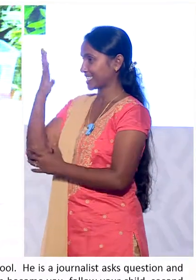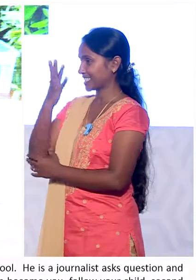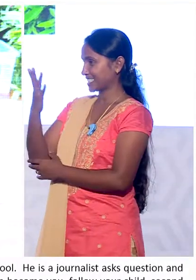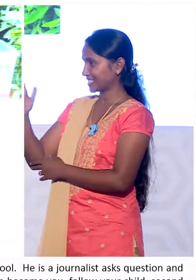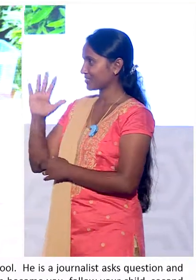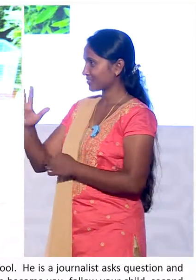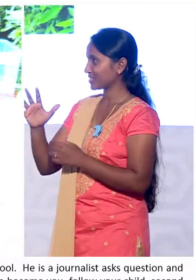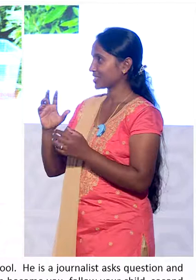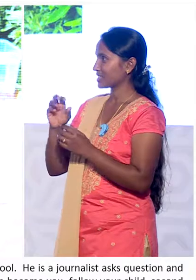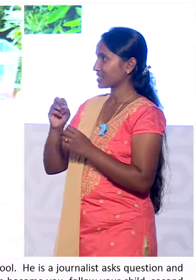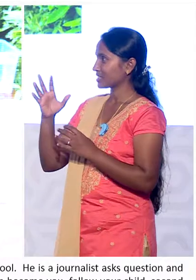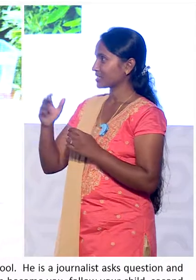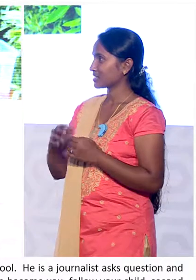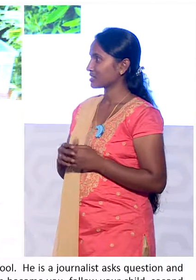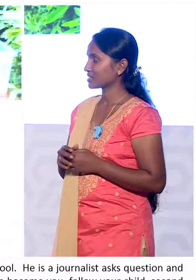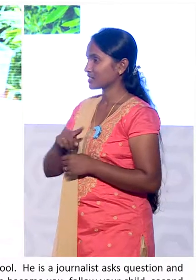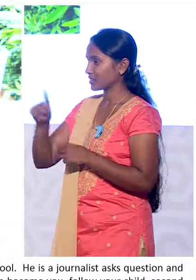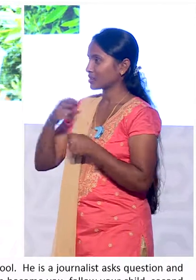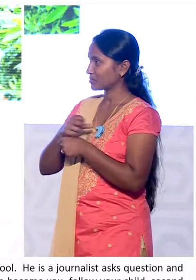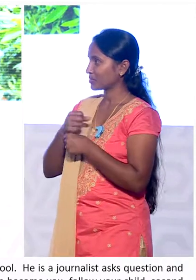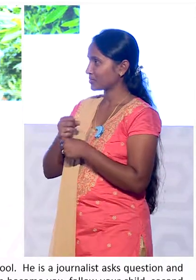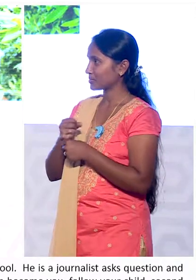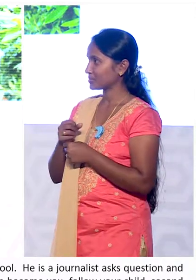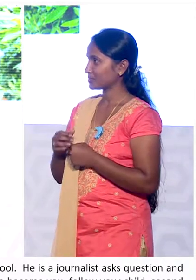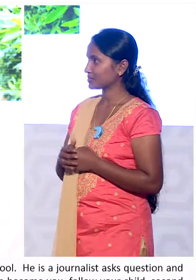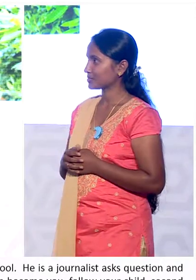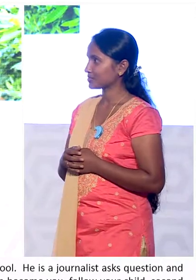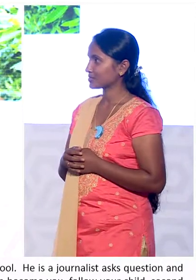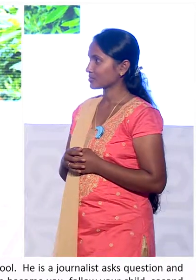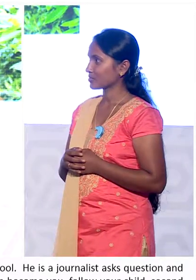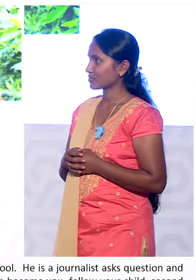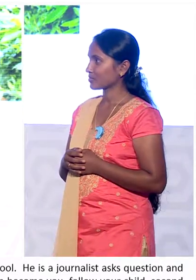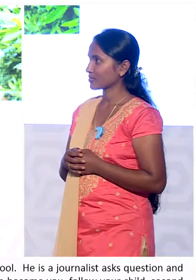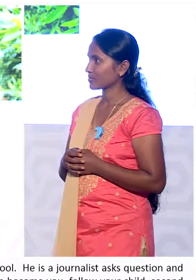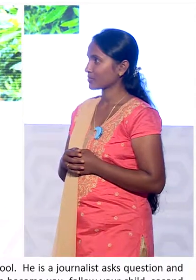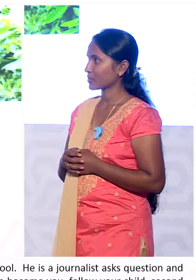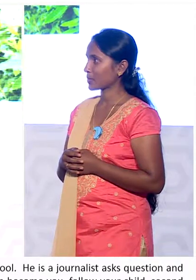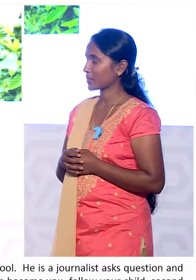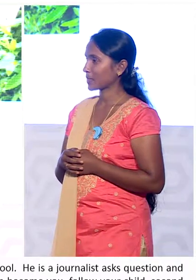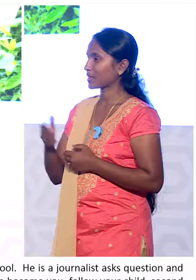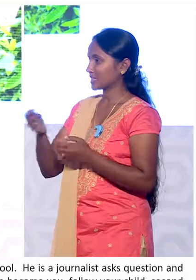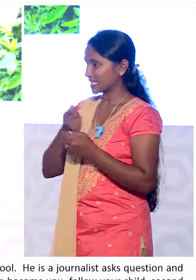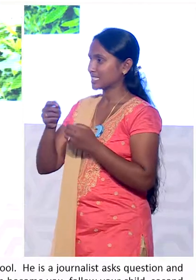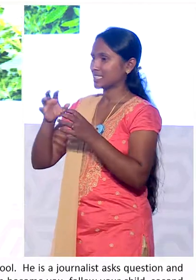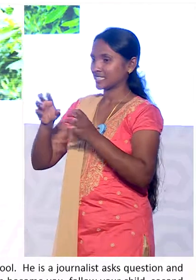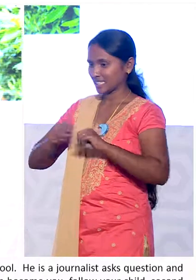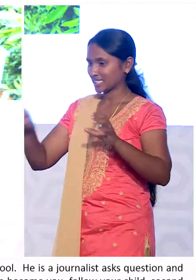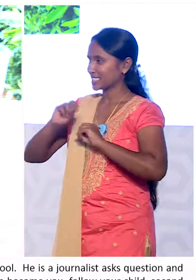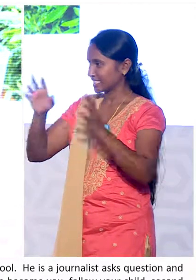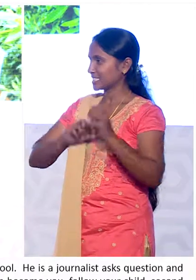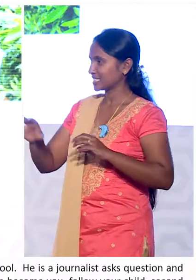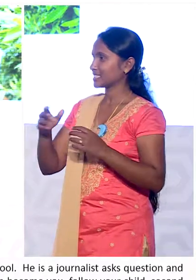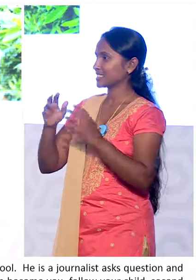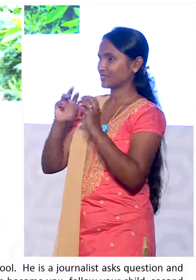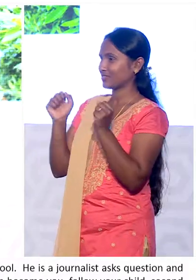friends and family to line up and make one wear a silly hat, and we would take that one away with the horse's nose, bumping it, doing silly fart noises or